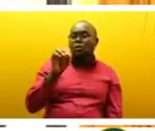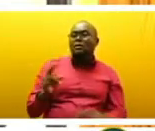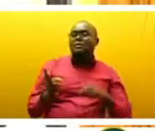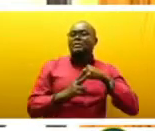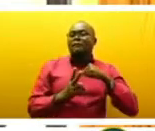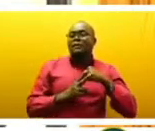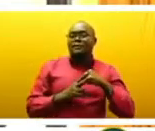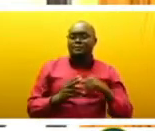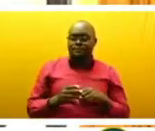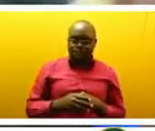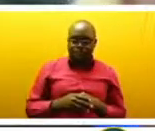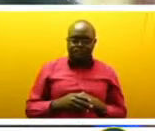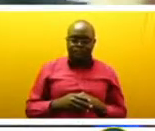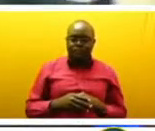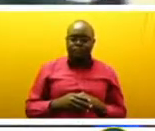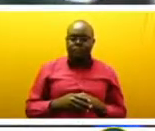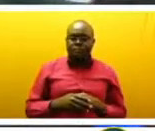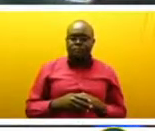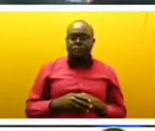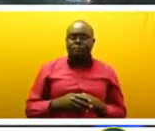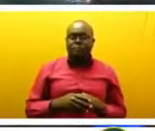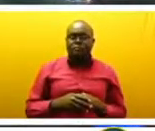2007.